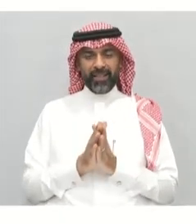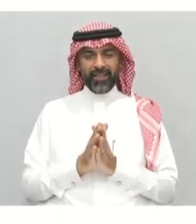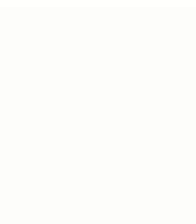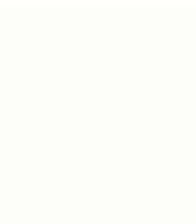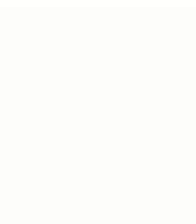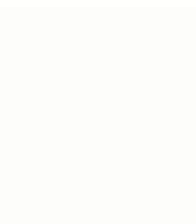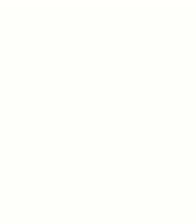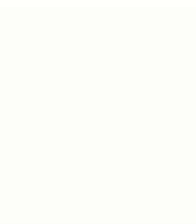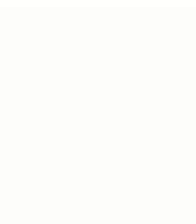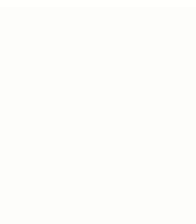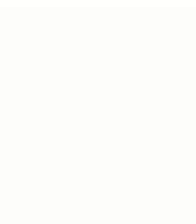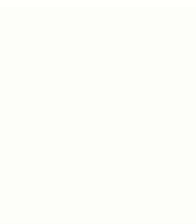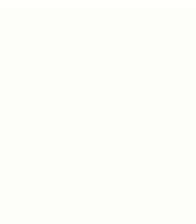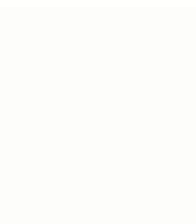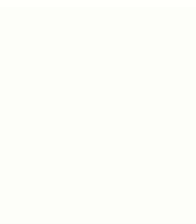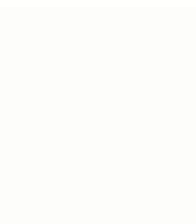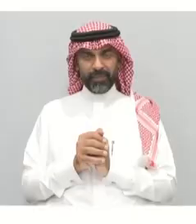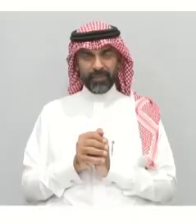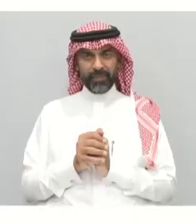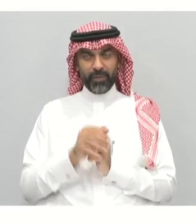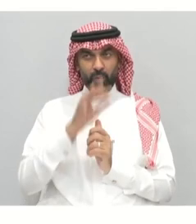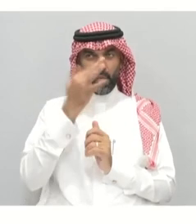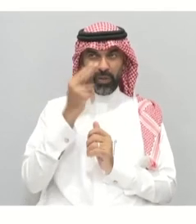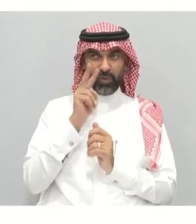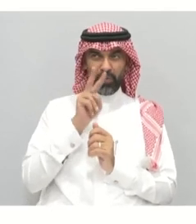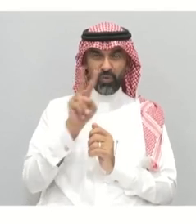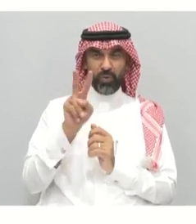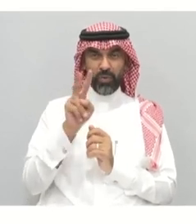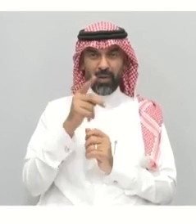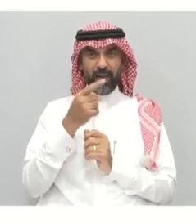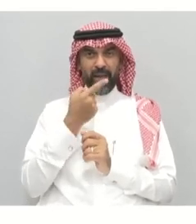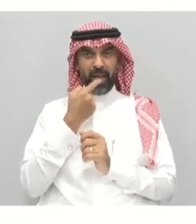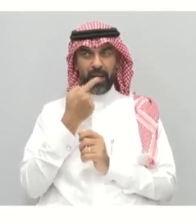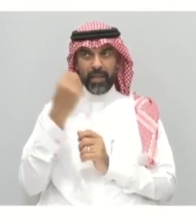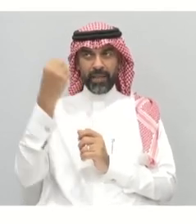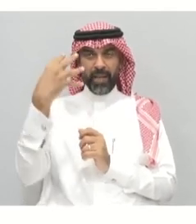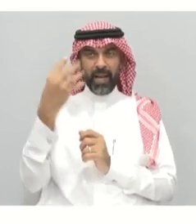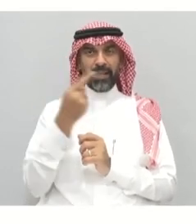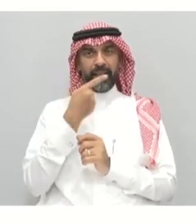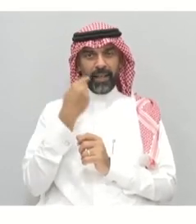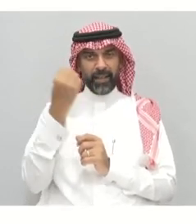Okay, chant after me, please, okay, with me, okay? When you see a